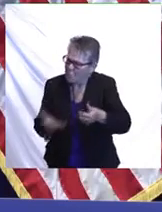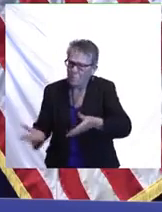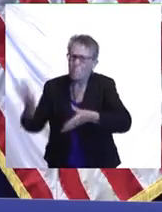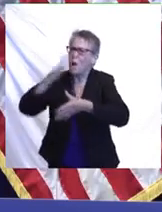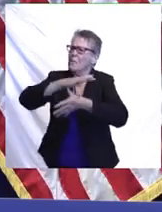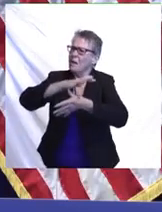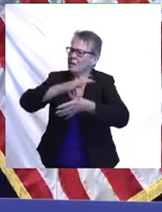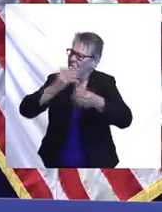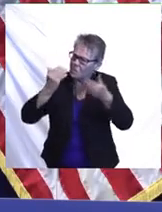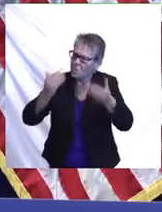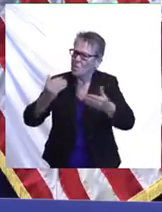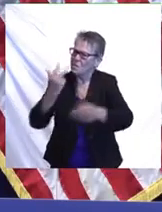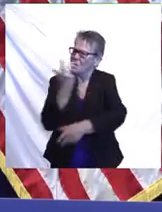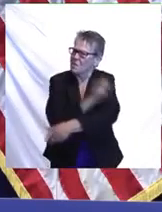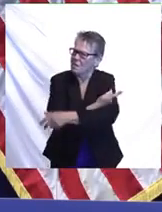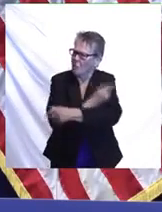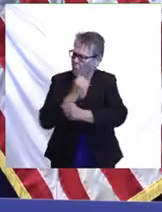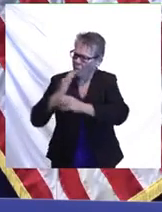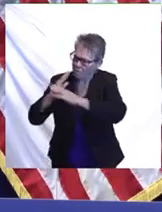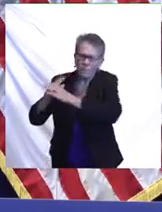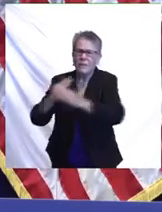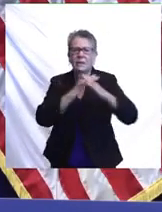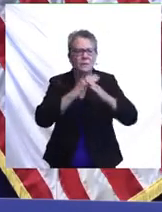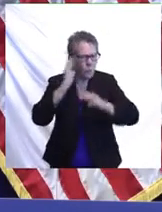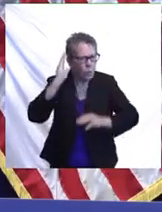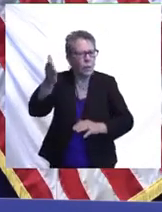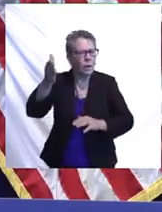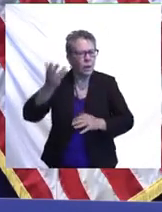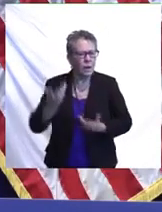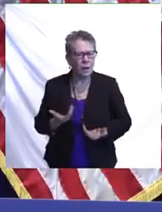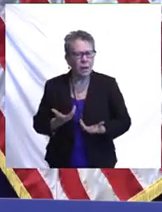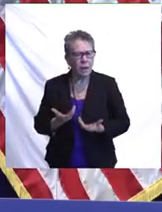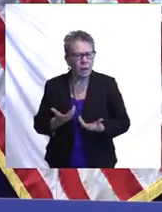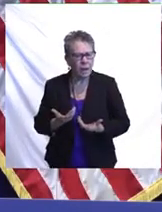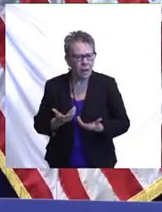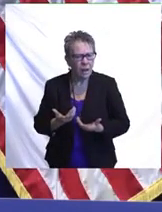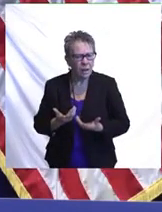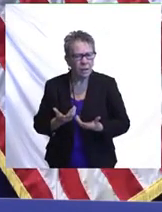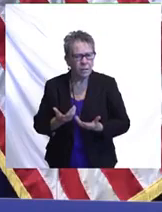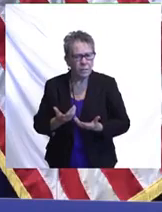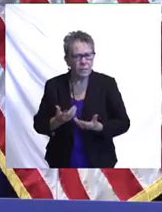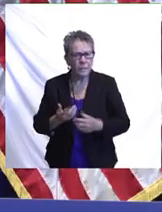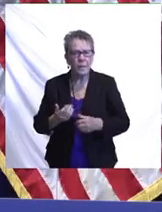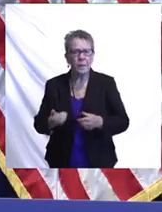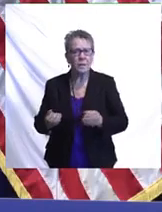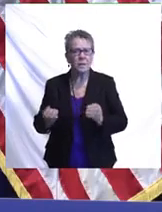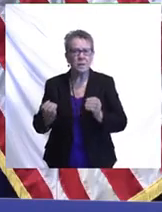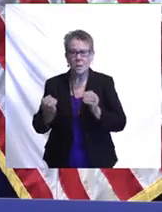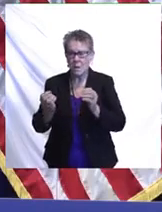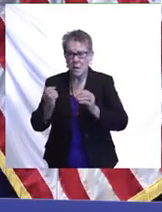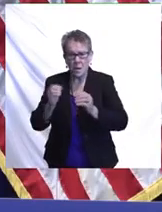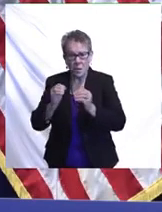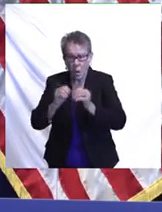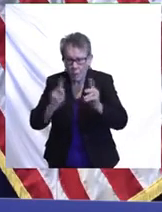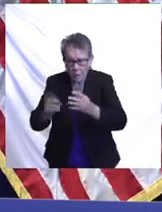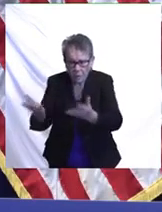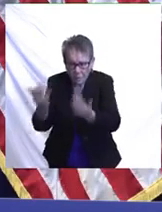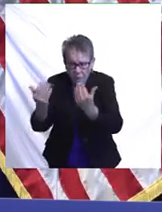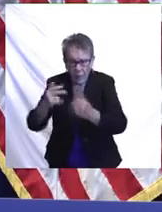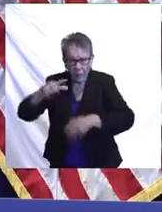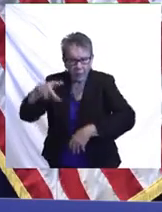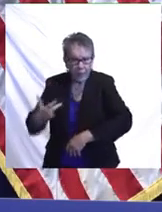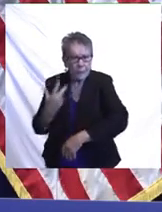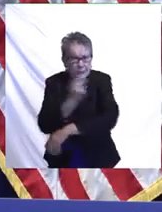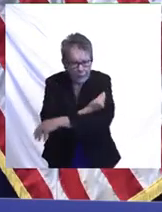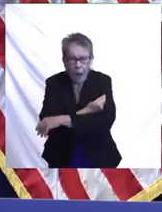vaccinated. Increasing our booster uptake will be vital in blunting the impact of this and any other new variant